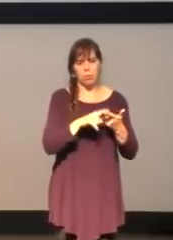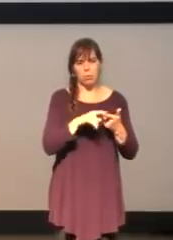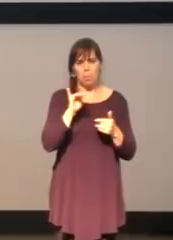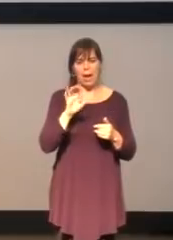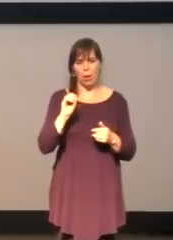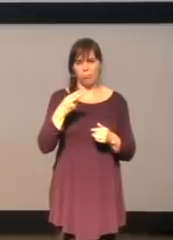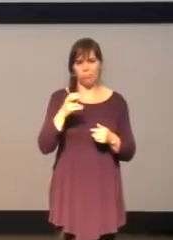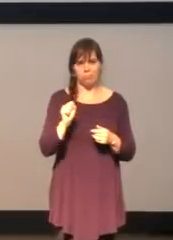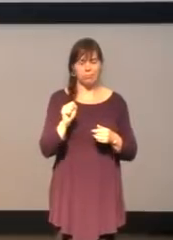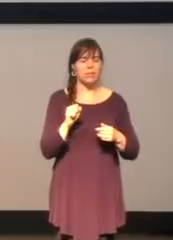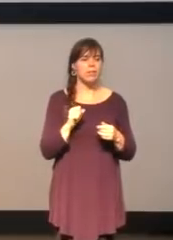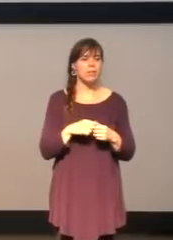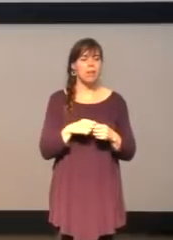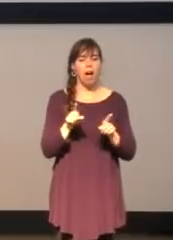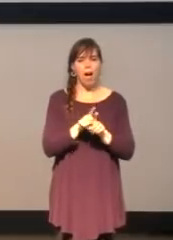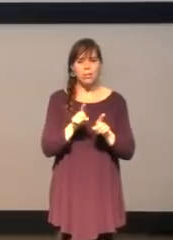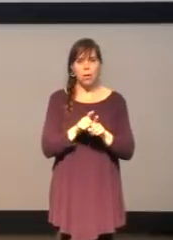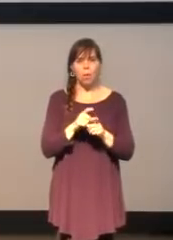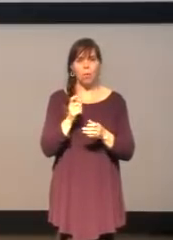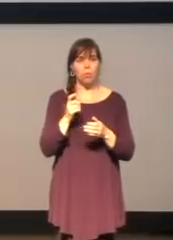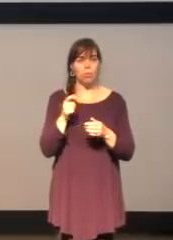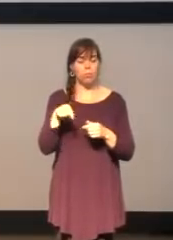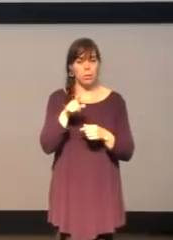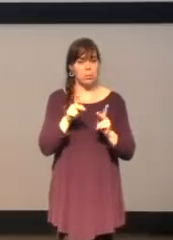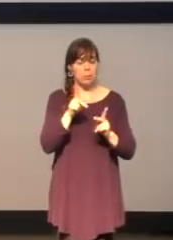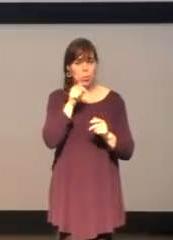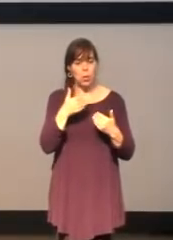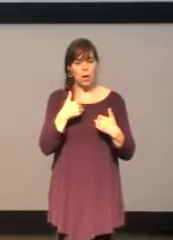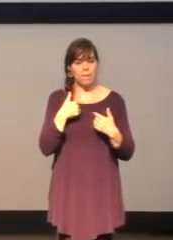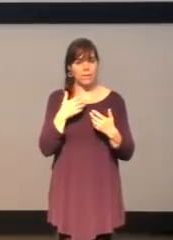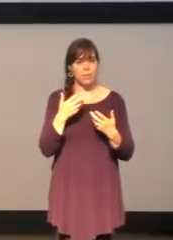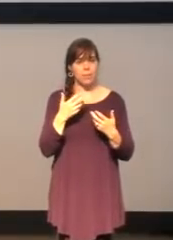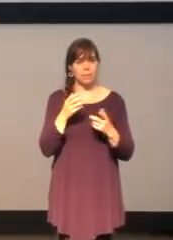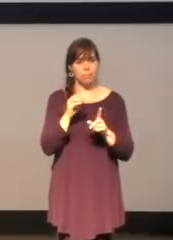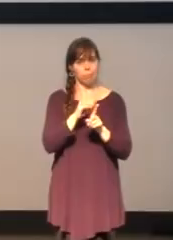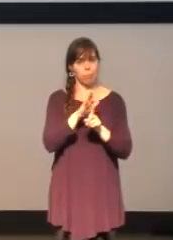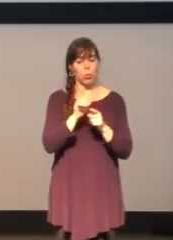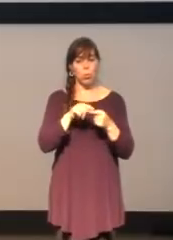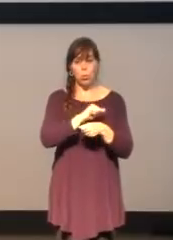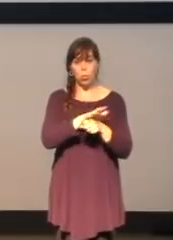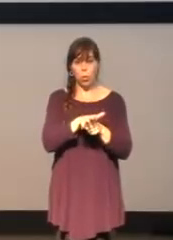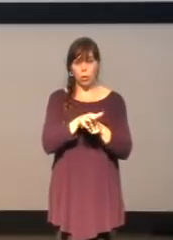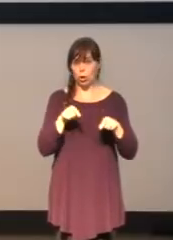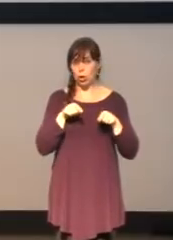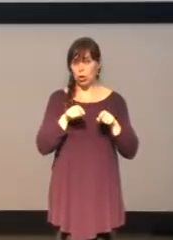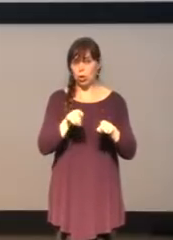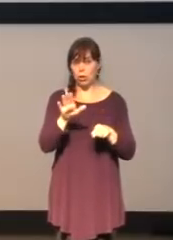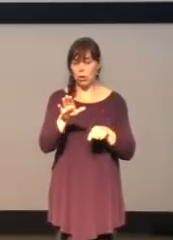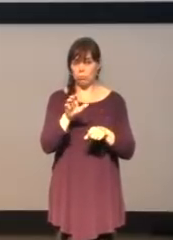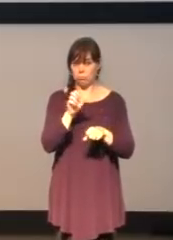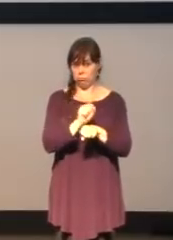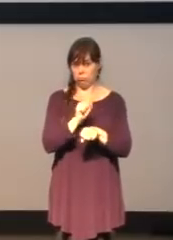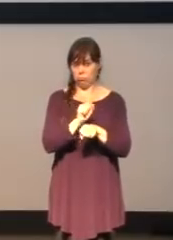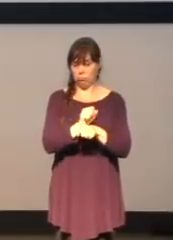currently. And also anyone who has had an exposure to COVID during the course of their